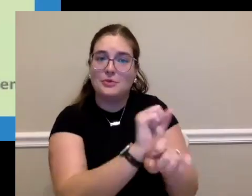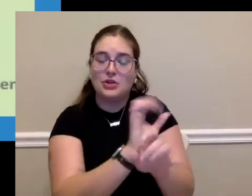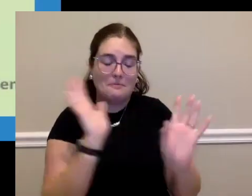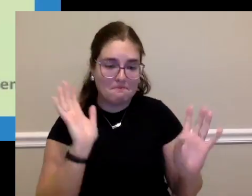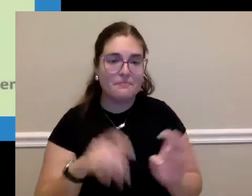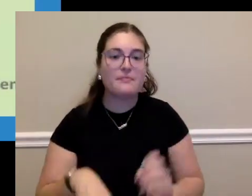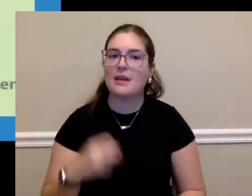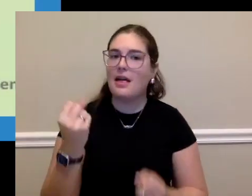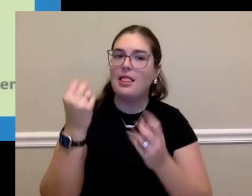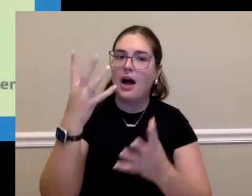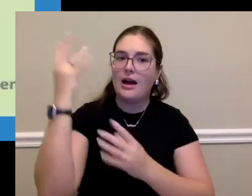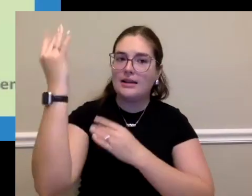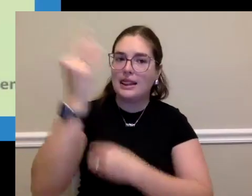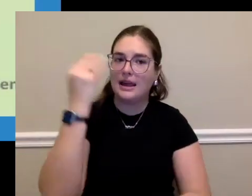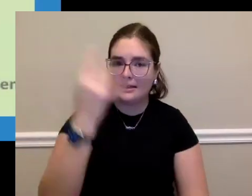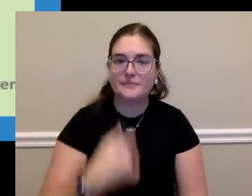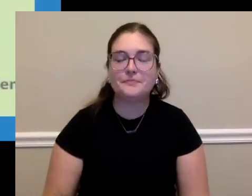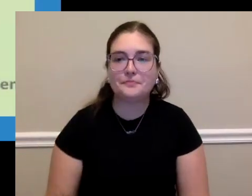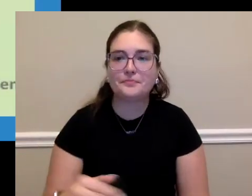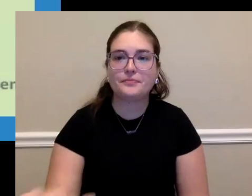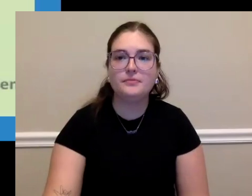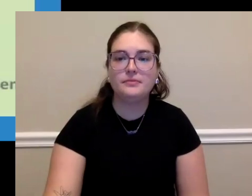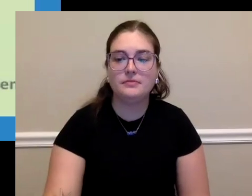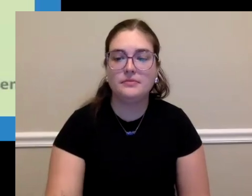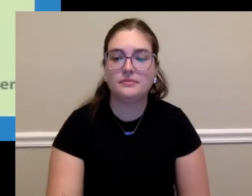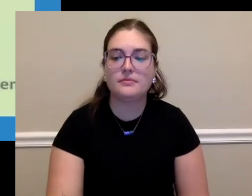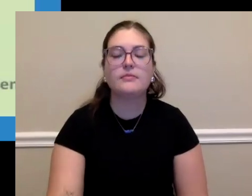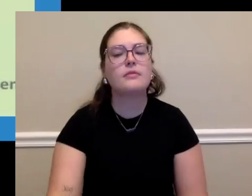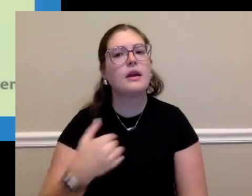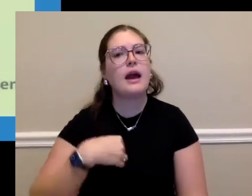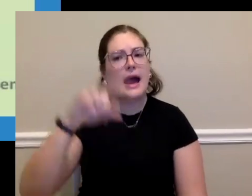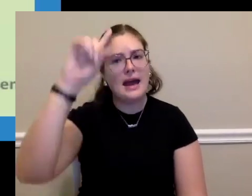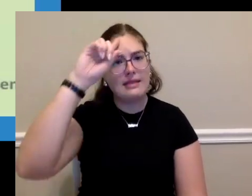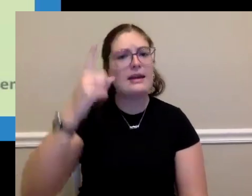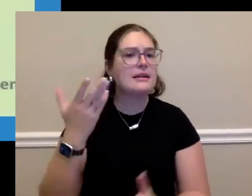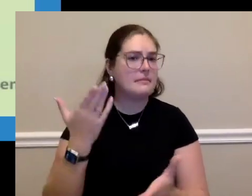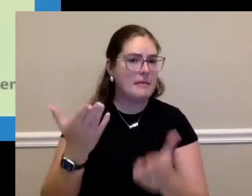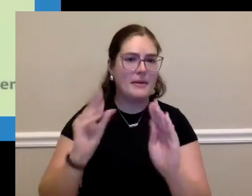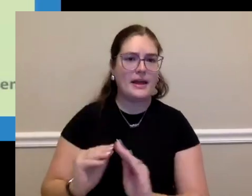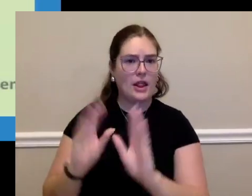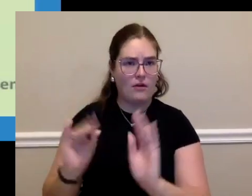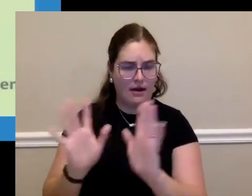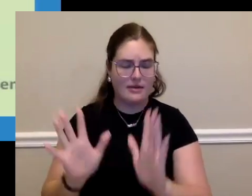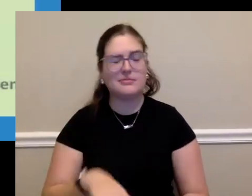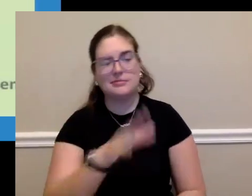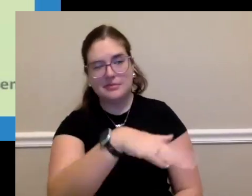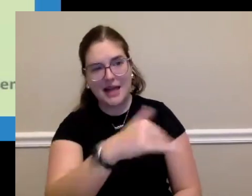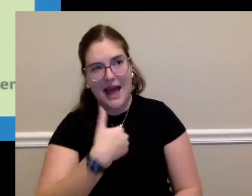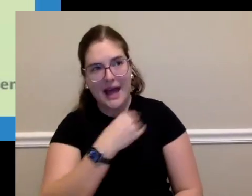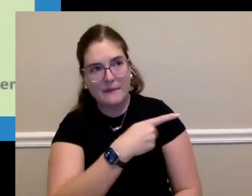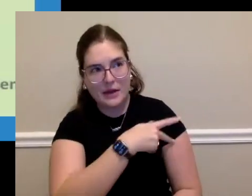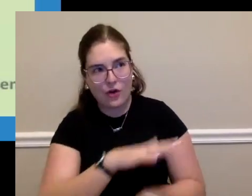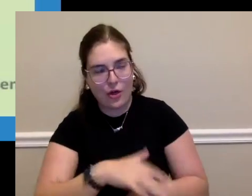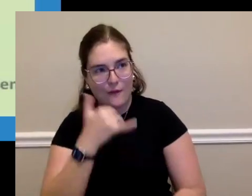think about. Okay, so let's see. I think I would probably do meaning clarification. I'd say I have a patient on the phone and the